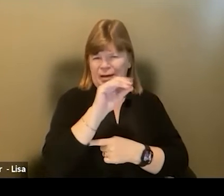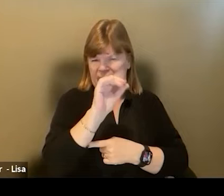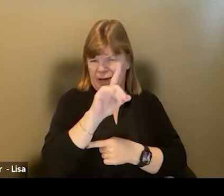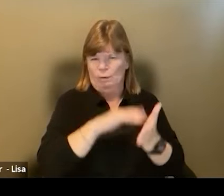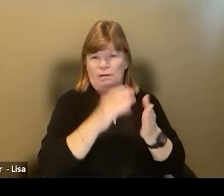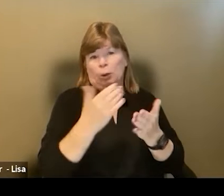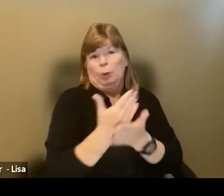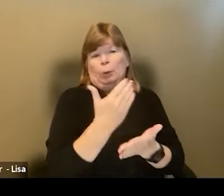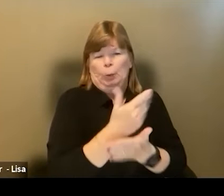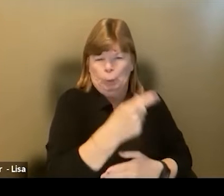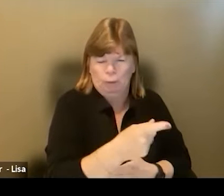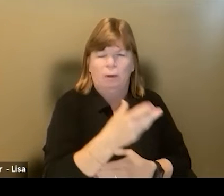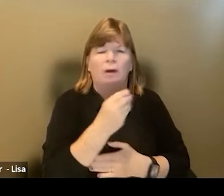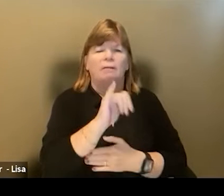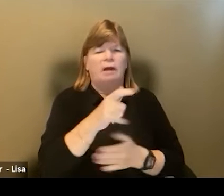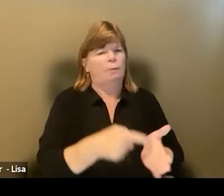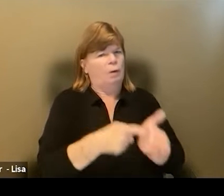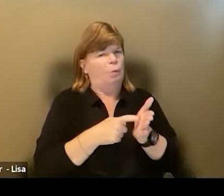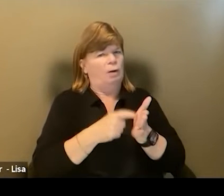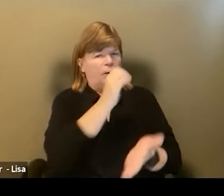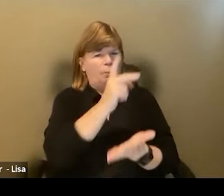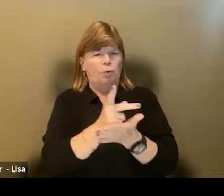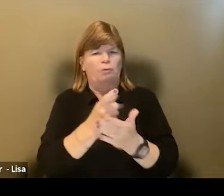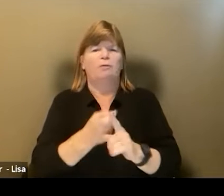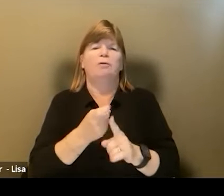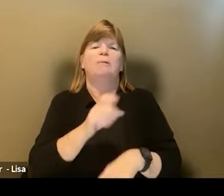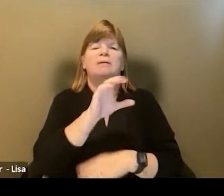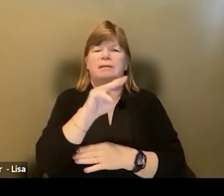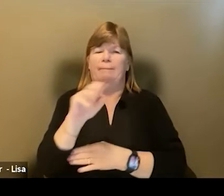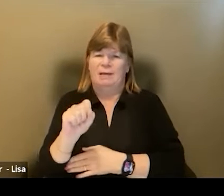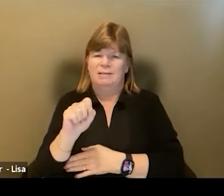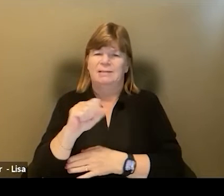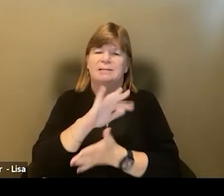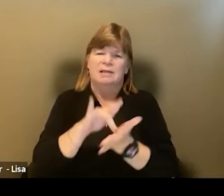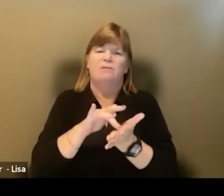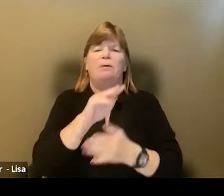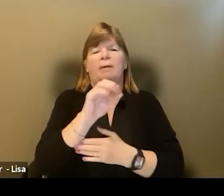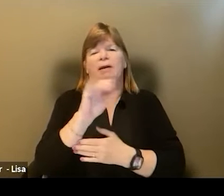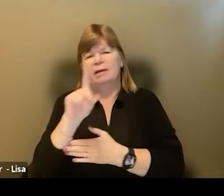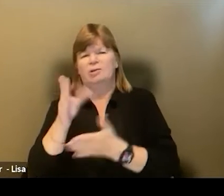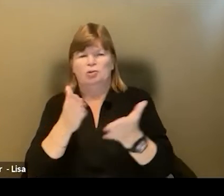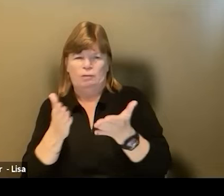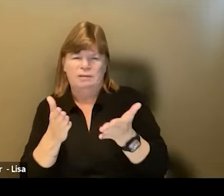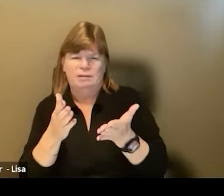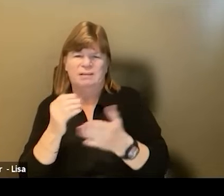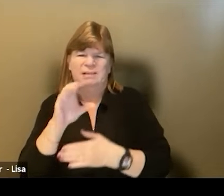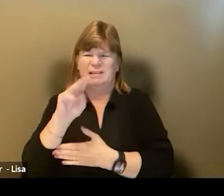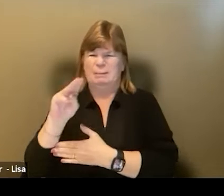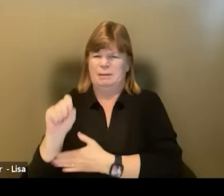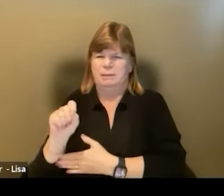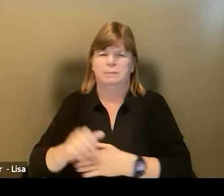Medicaid waivers. And these require approval from the Center of Medicare and Medicaid Services, which is also known as